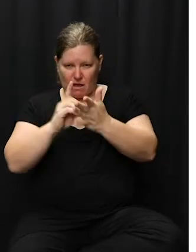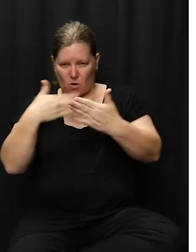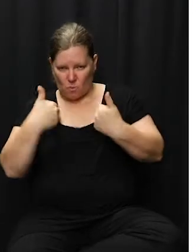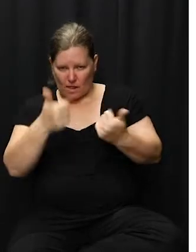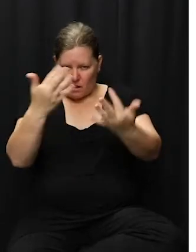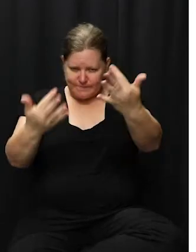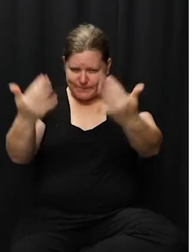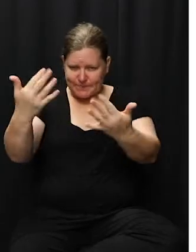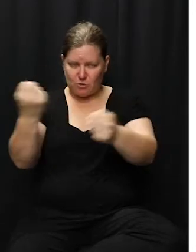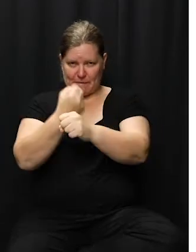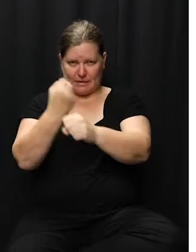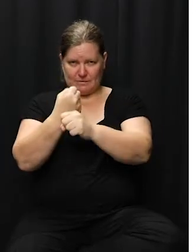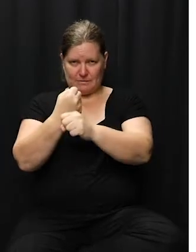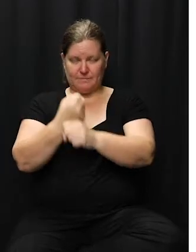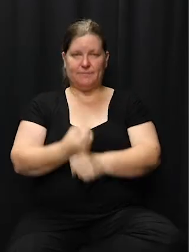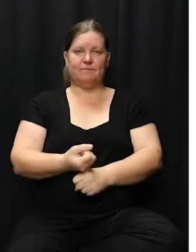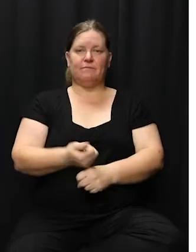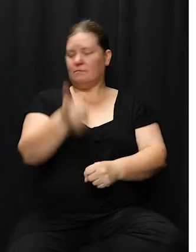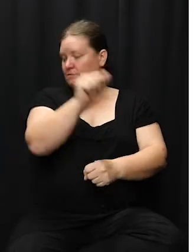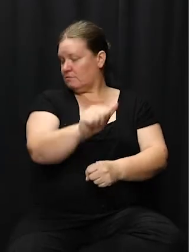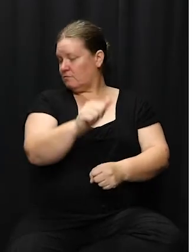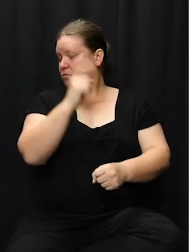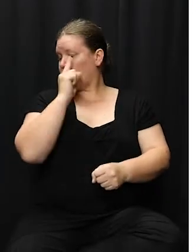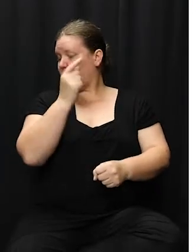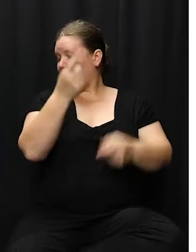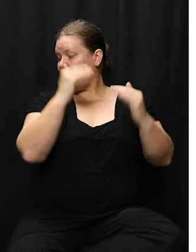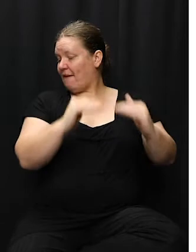the ideas and design it well to make it.